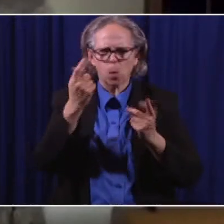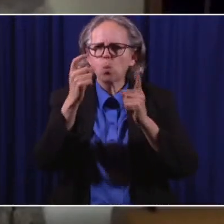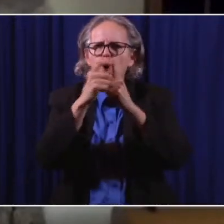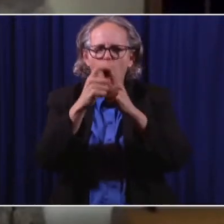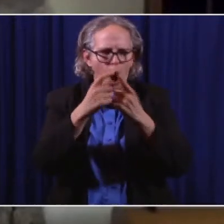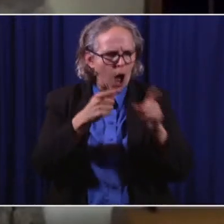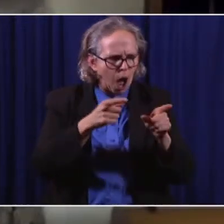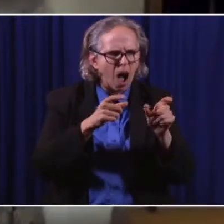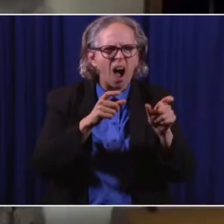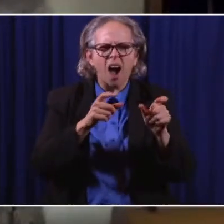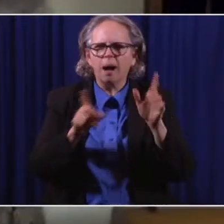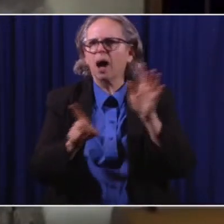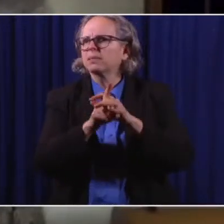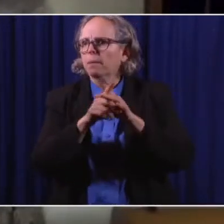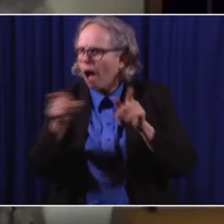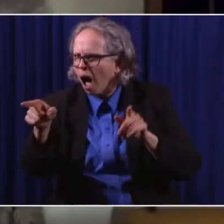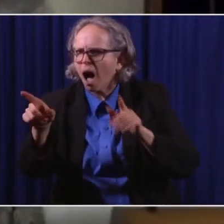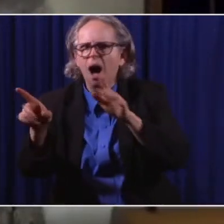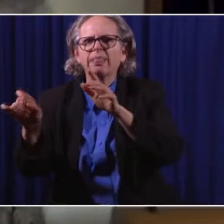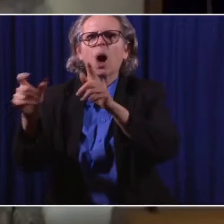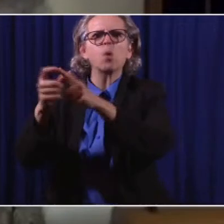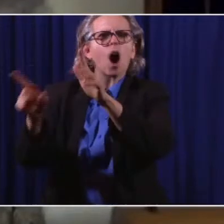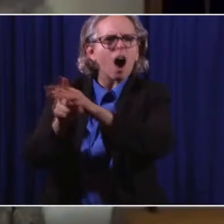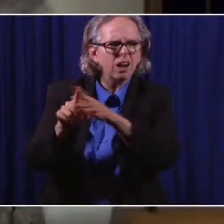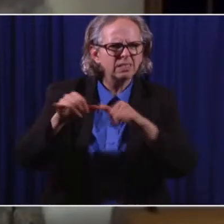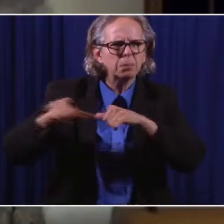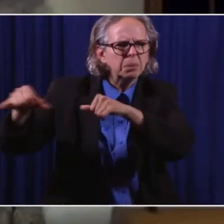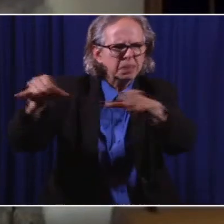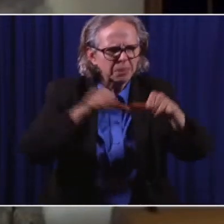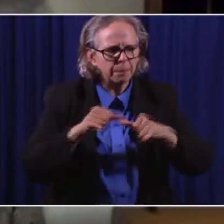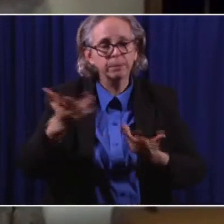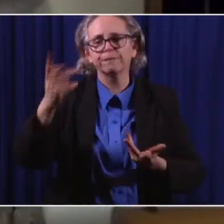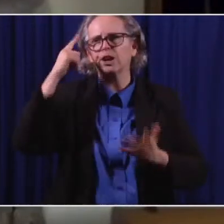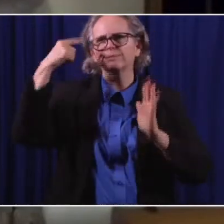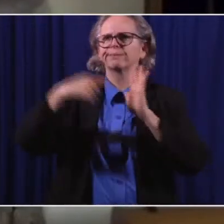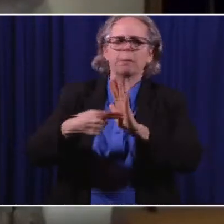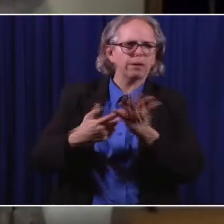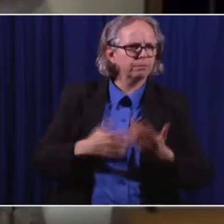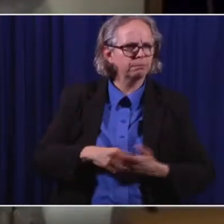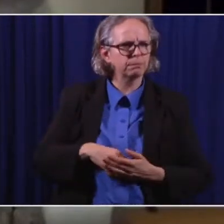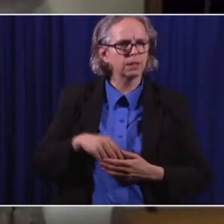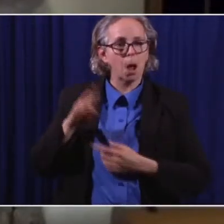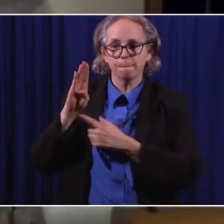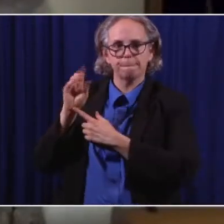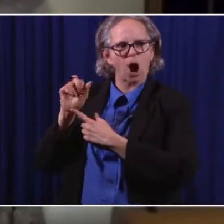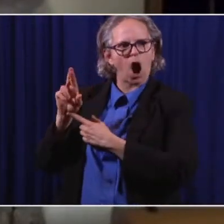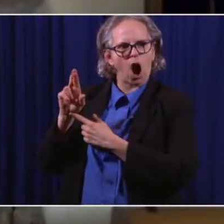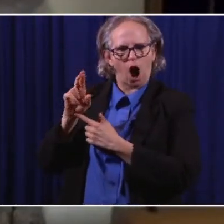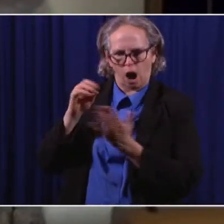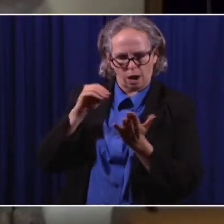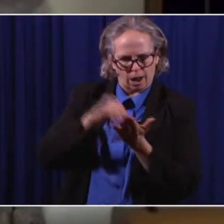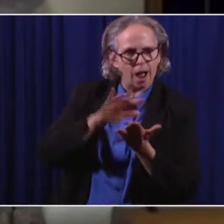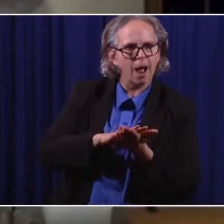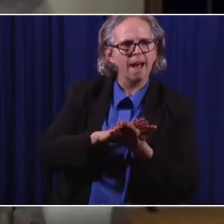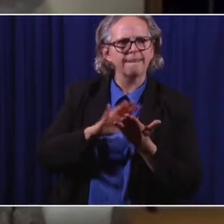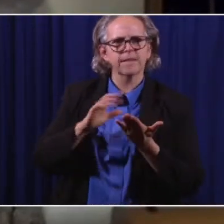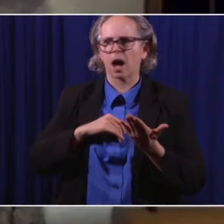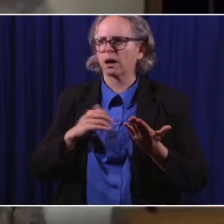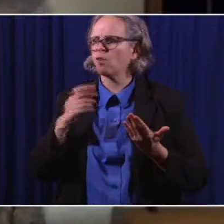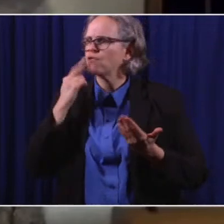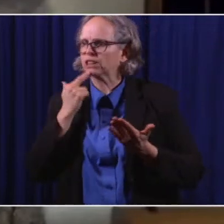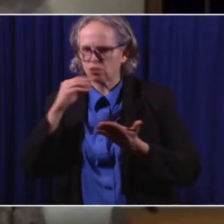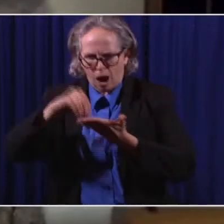the note taker had taken down, if you search for bar and the note taker or restaurant, and the note taker had